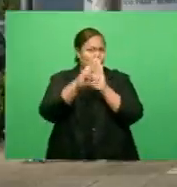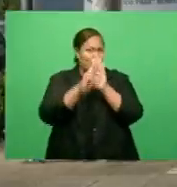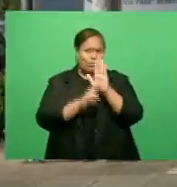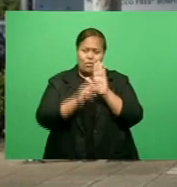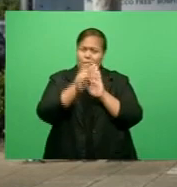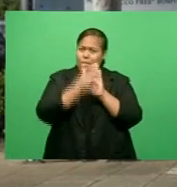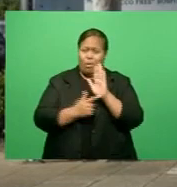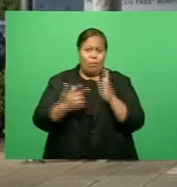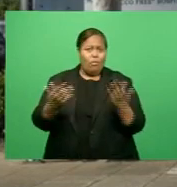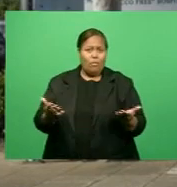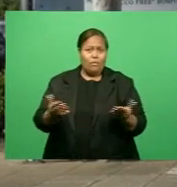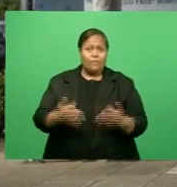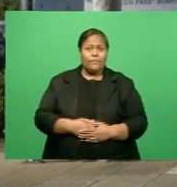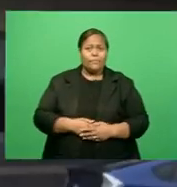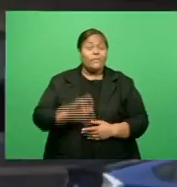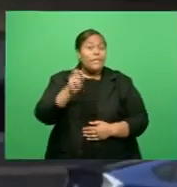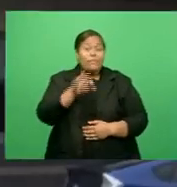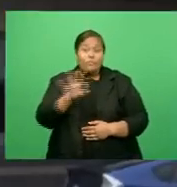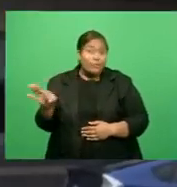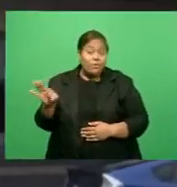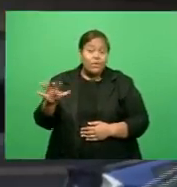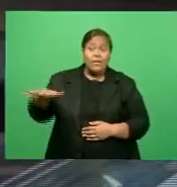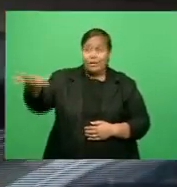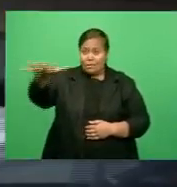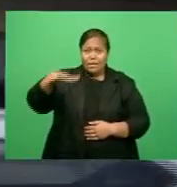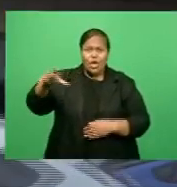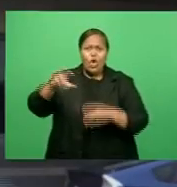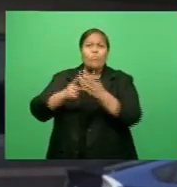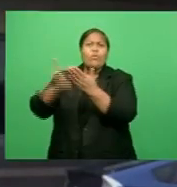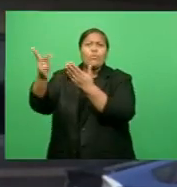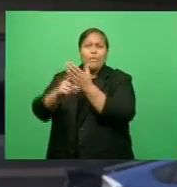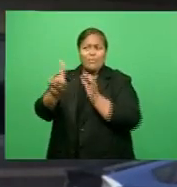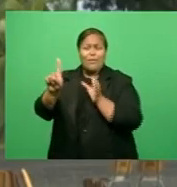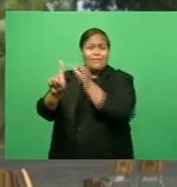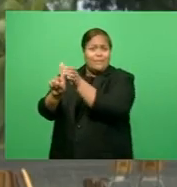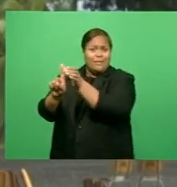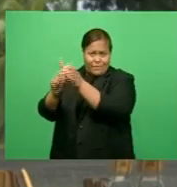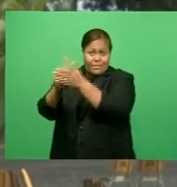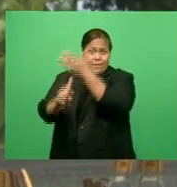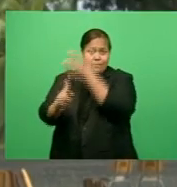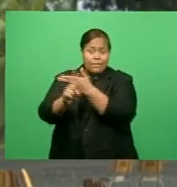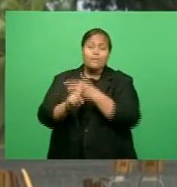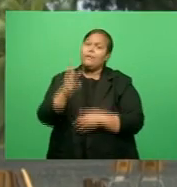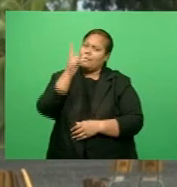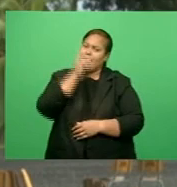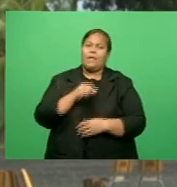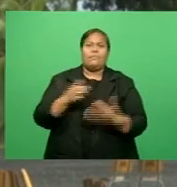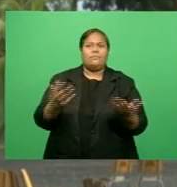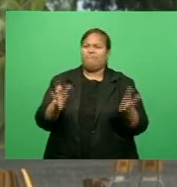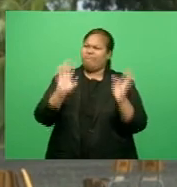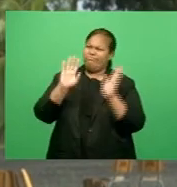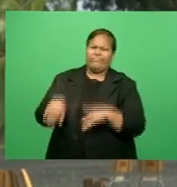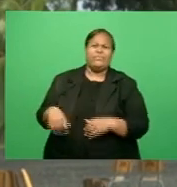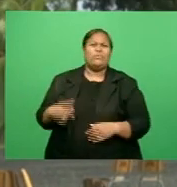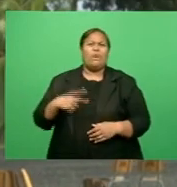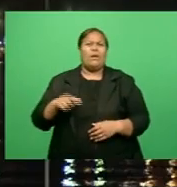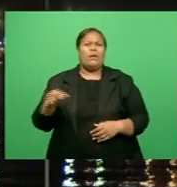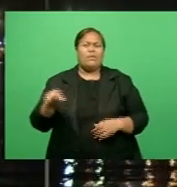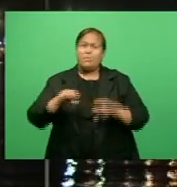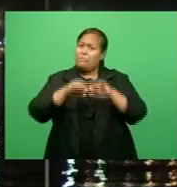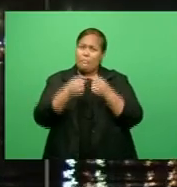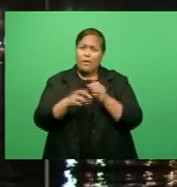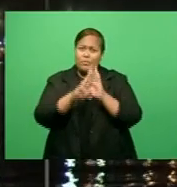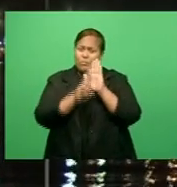the whole that whole program of quarantining is just null and void when someone breaks it.